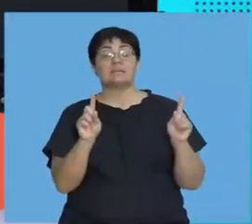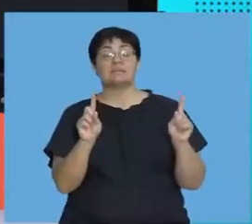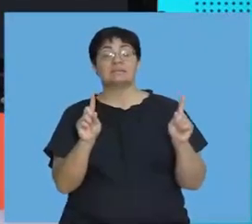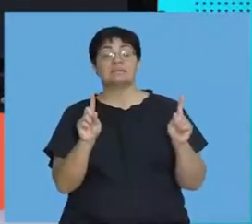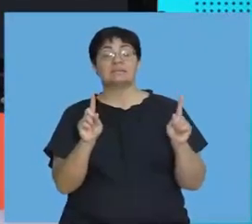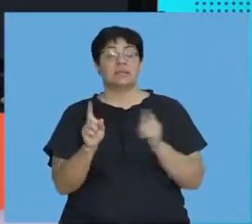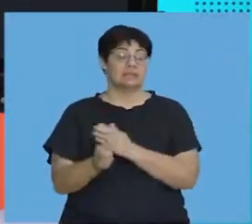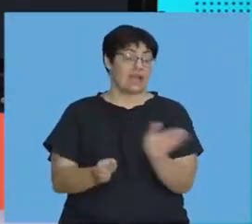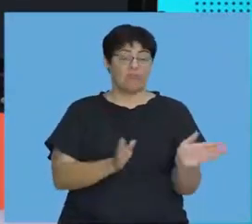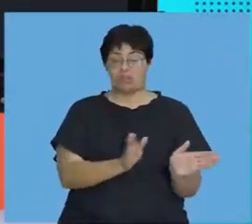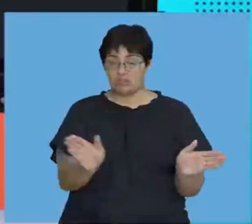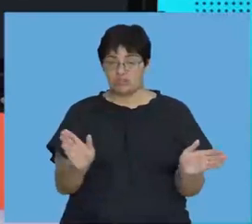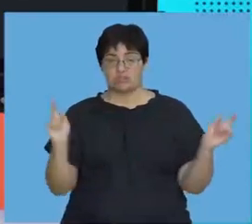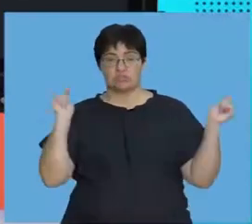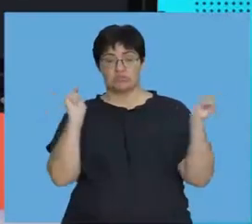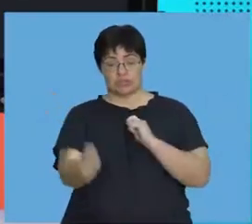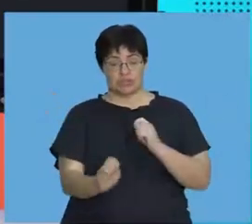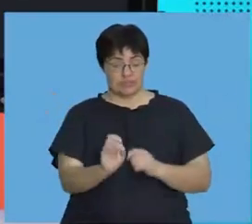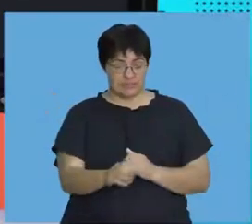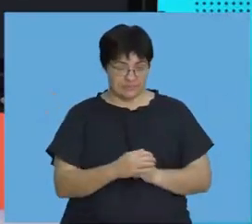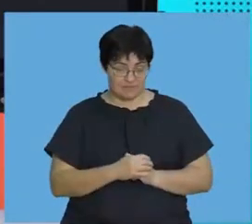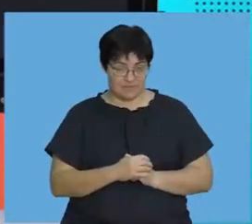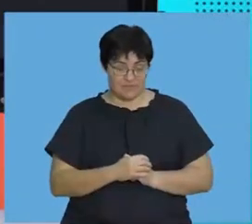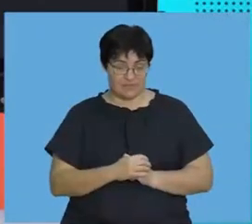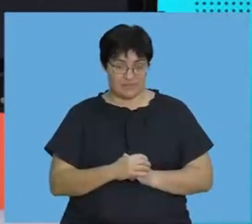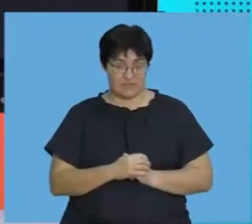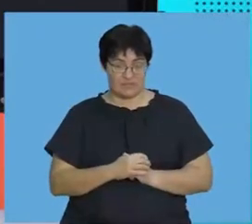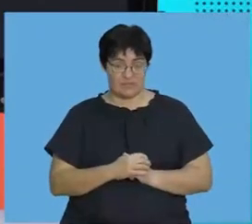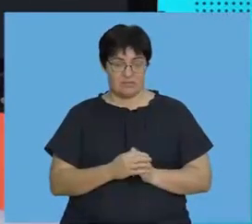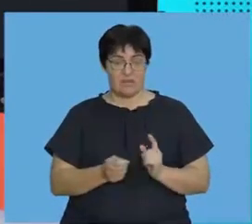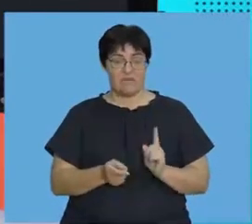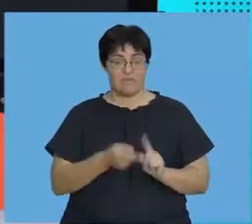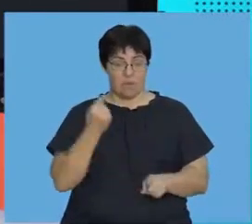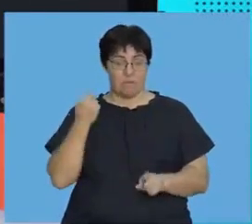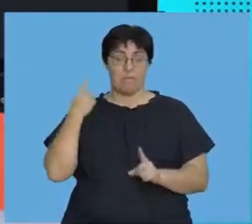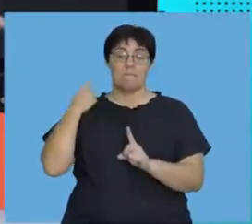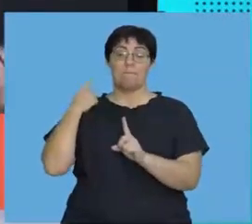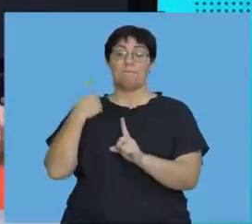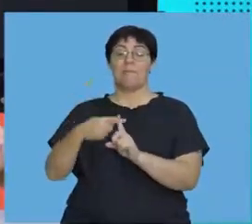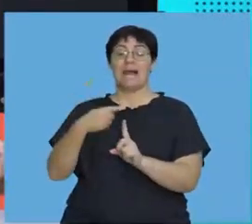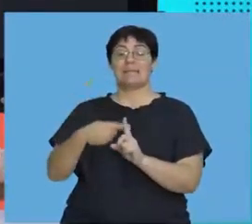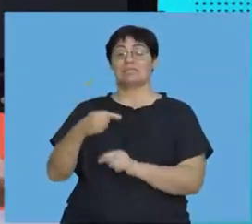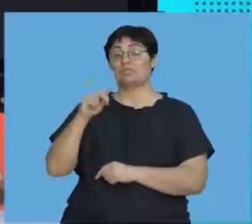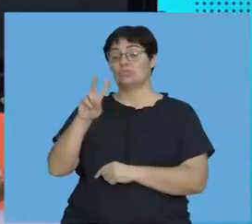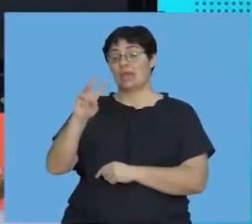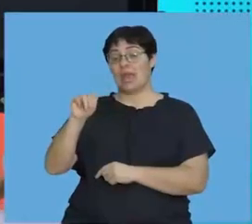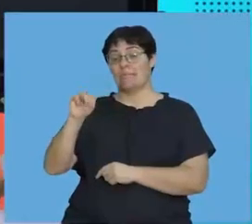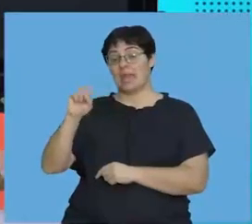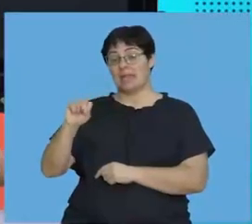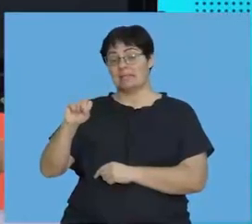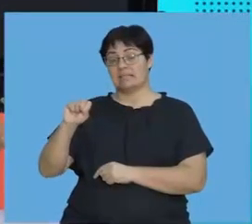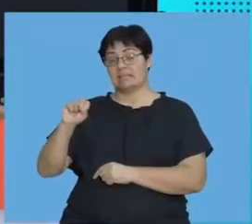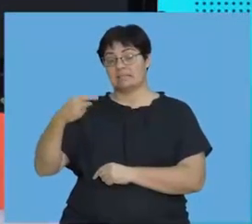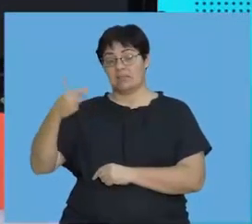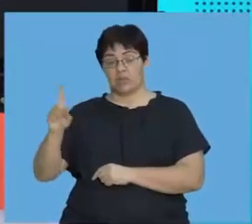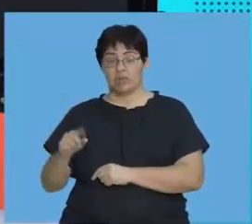change in direction. So actually, we've gone from plus 2 meters per